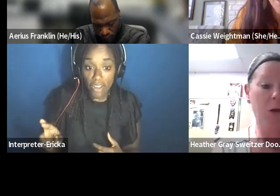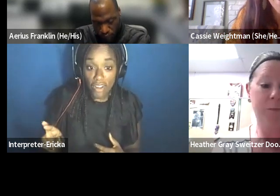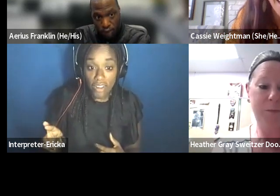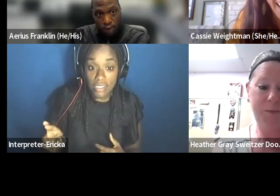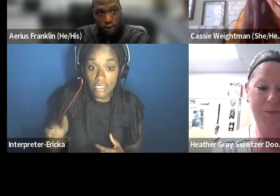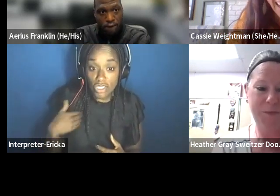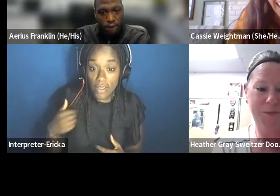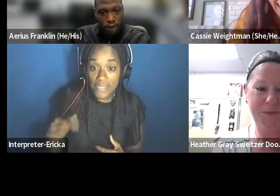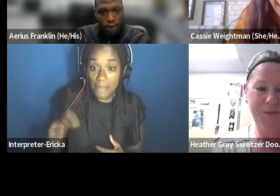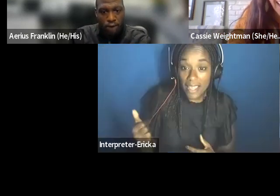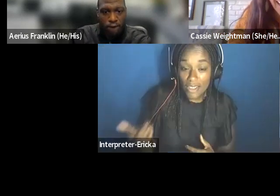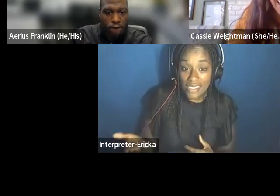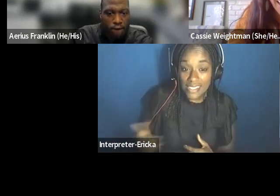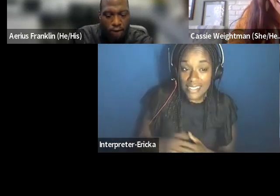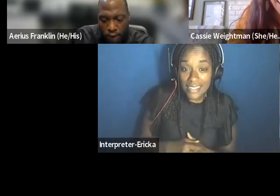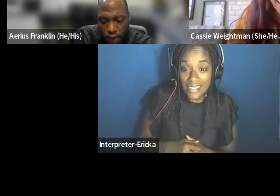have something to add?